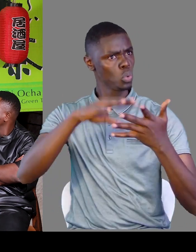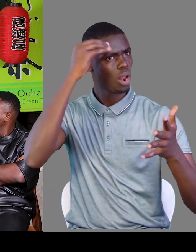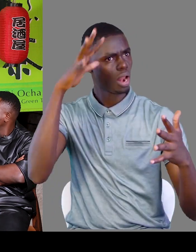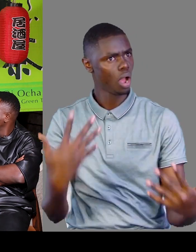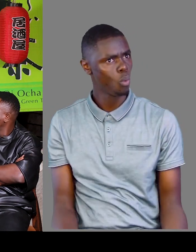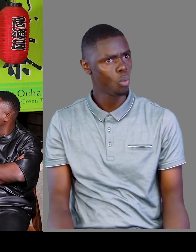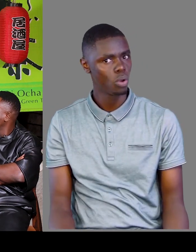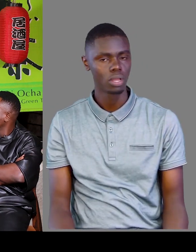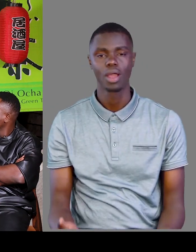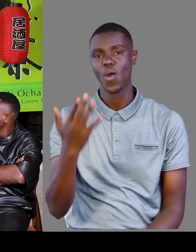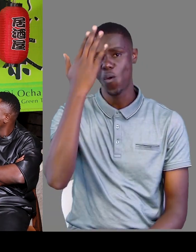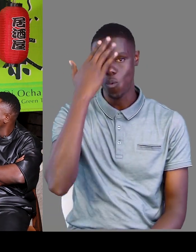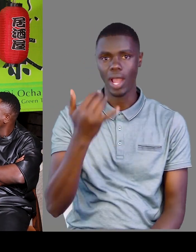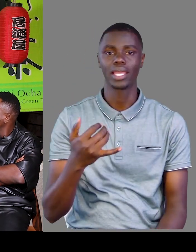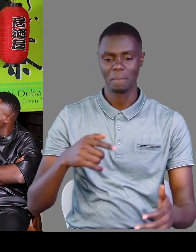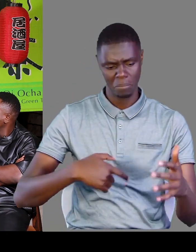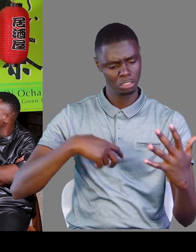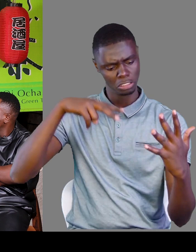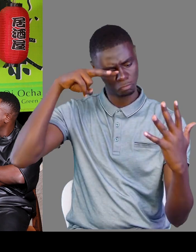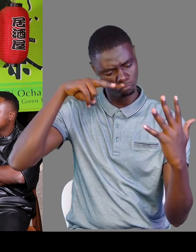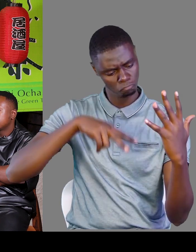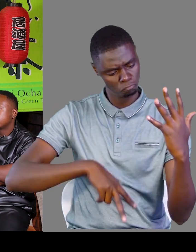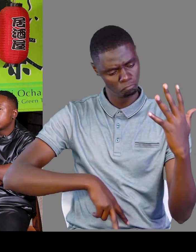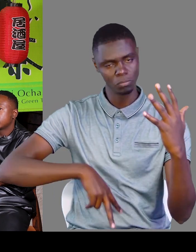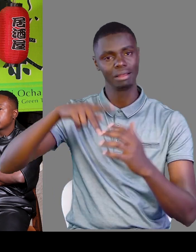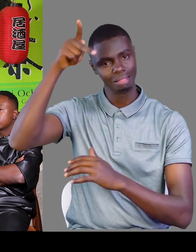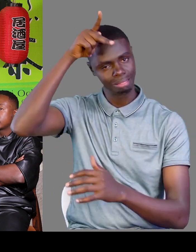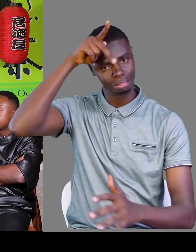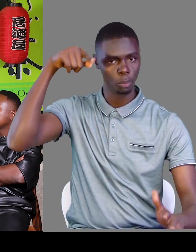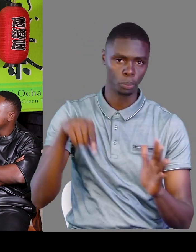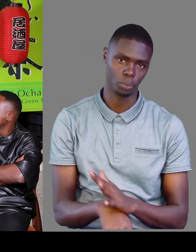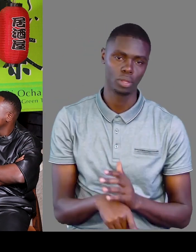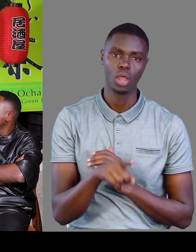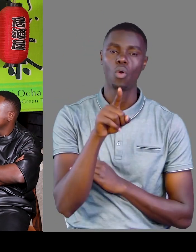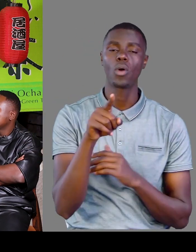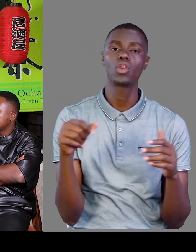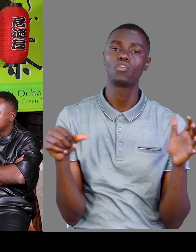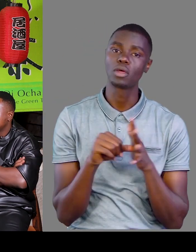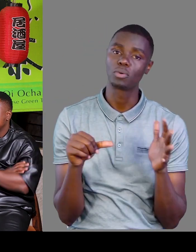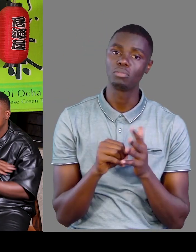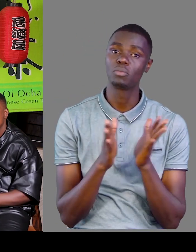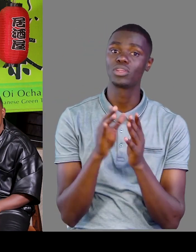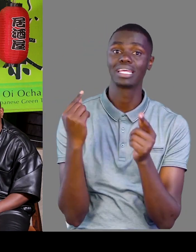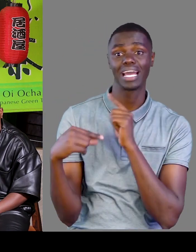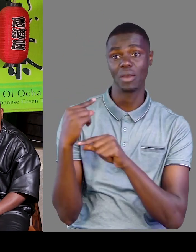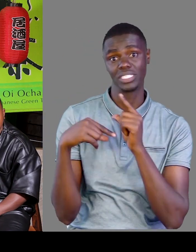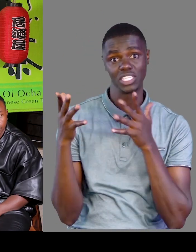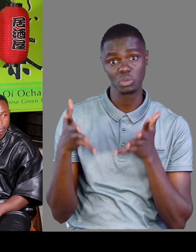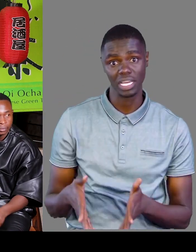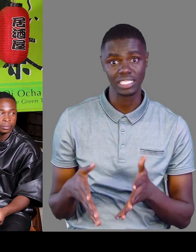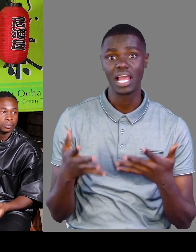ulijuaje? Because I sink myself deep into knowledge. One of the biggest problems I have with the generation that we have